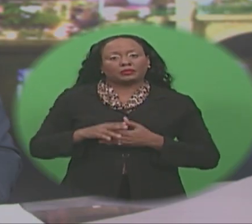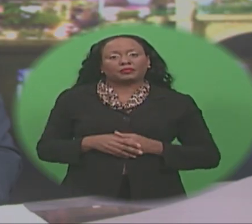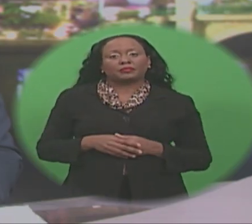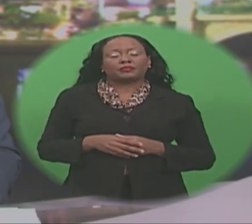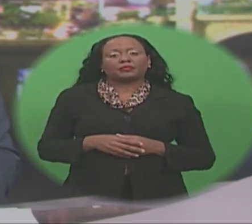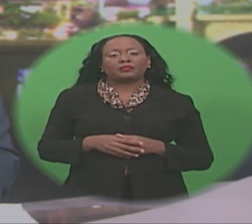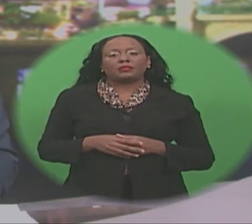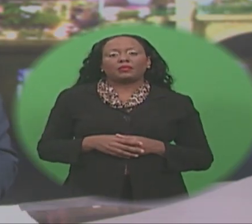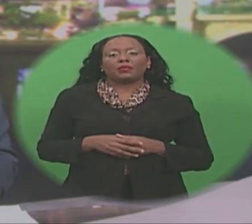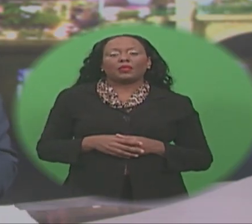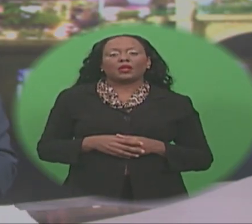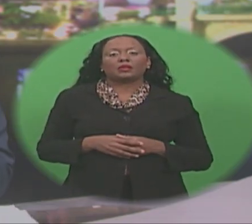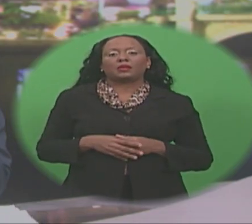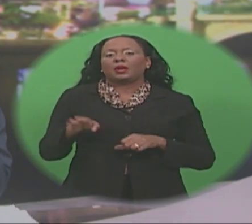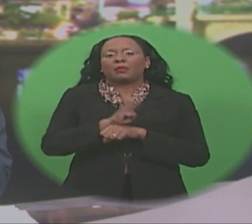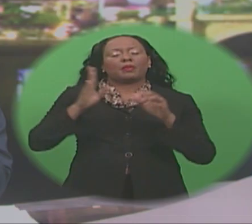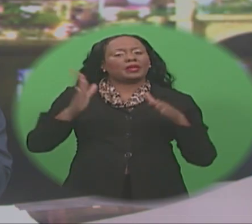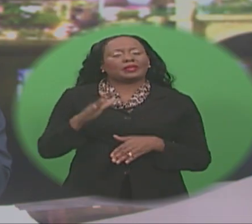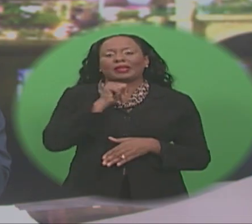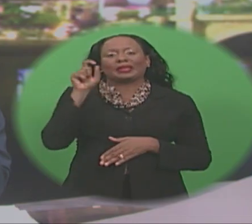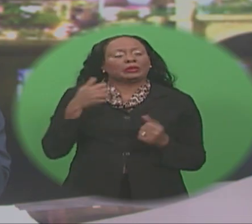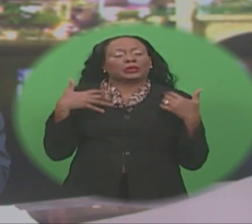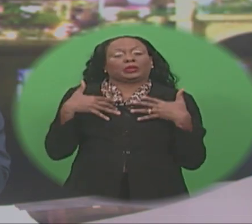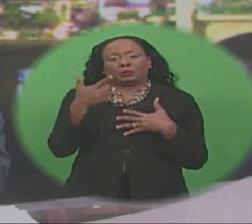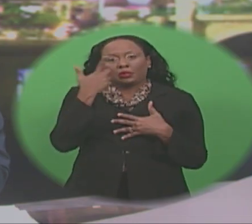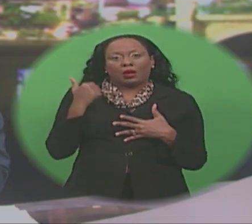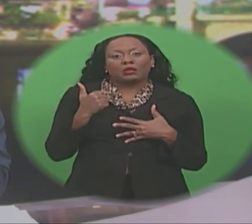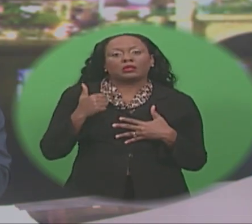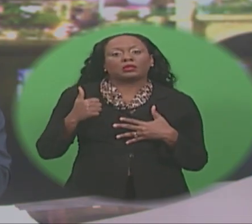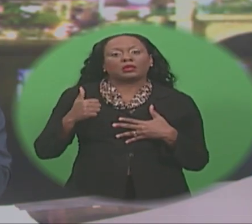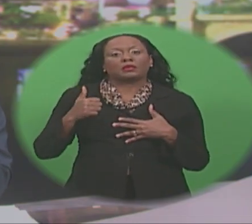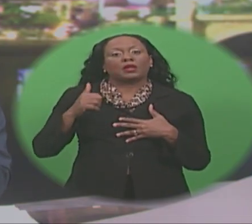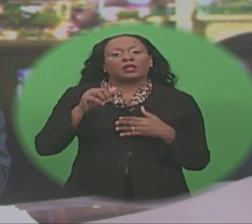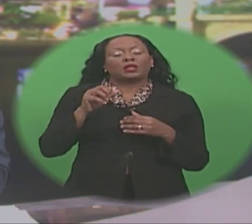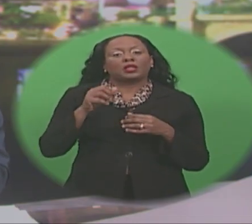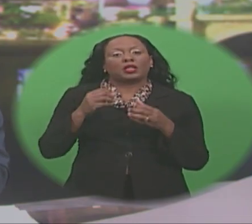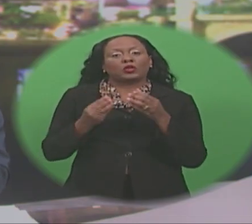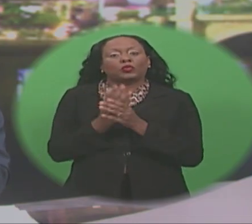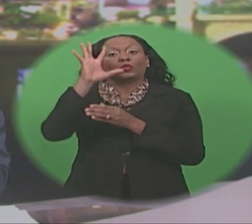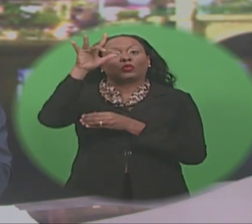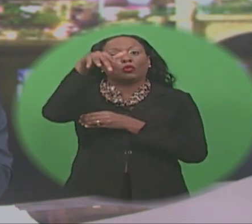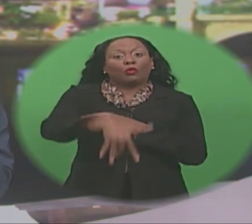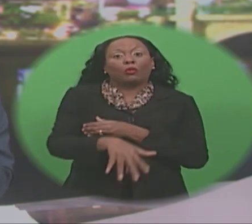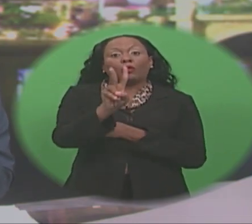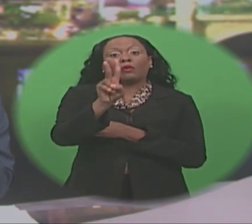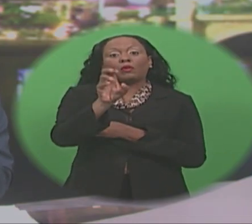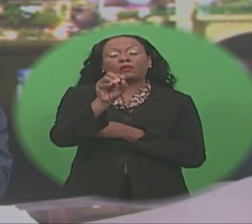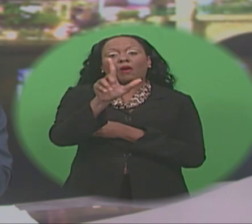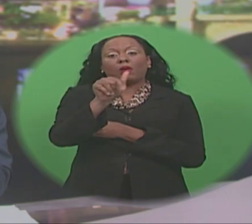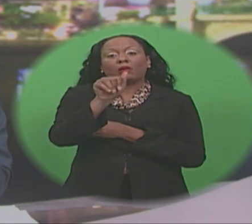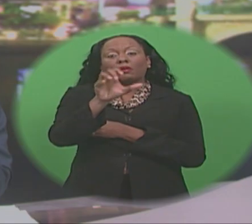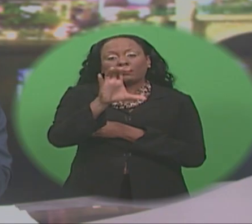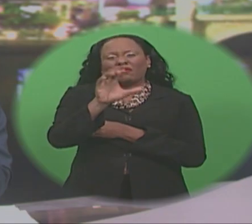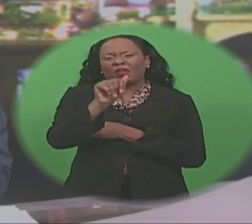Barbadians have nothing to fear from the alert level being raised from the underwater volcano Kikumjeni, located off Grenada. The level was raised